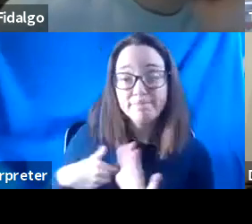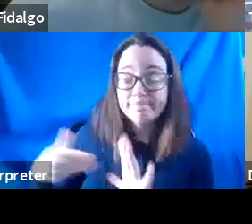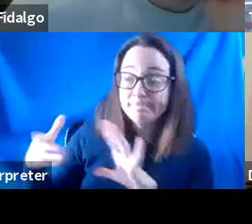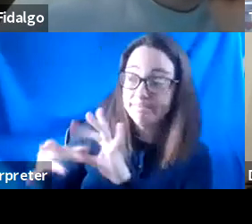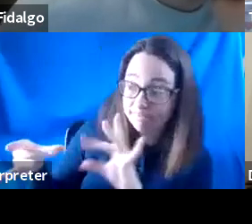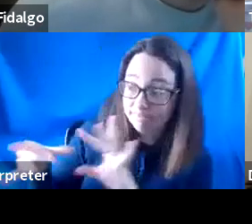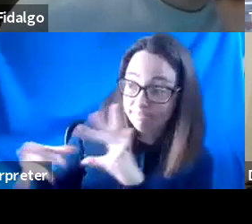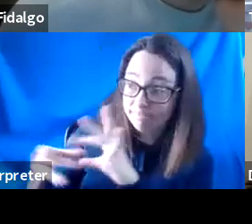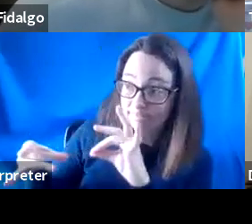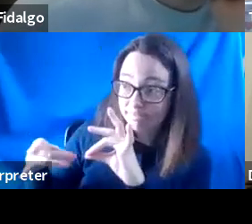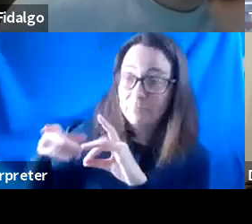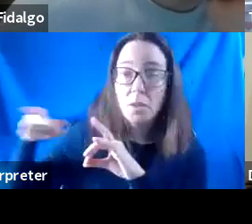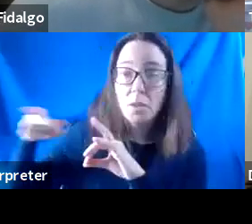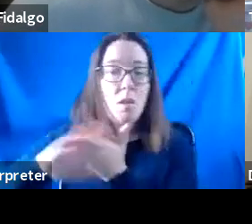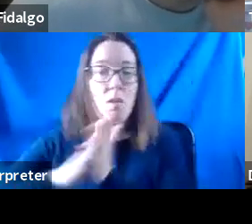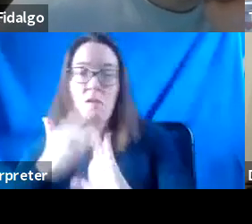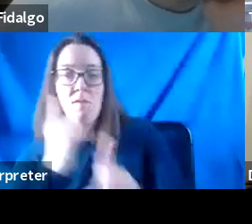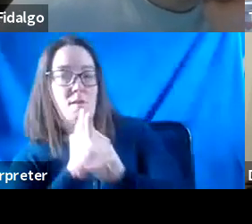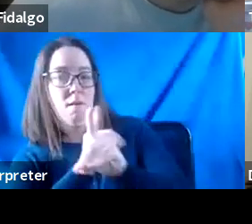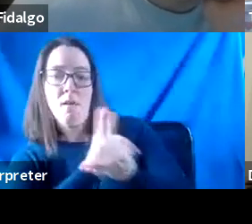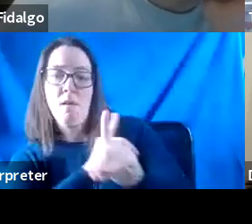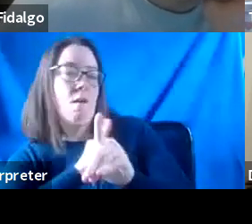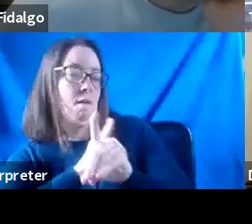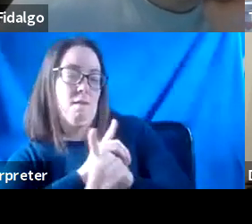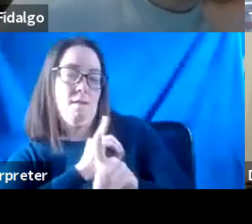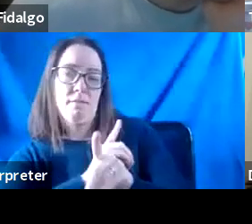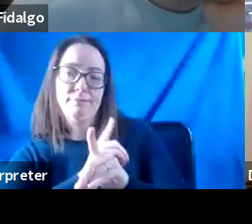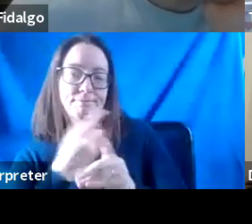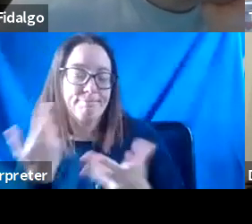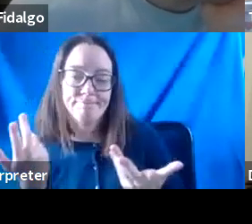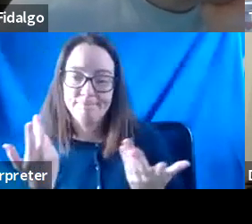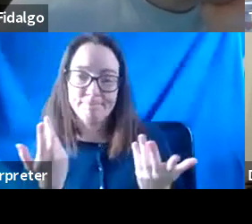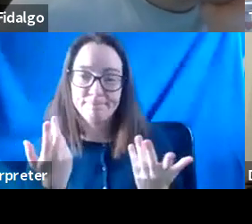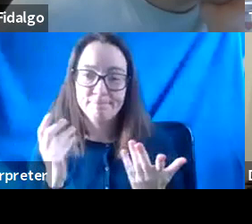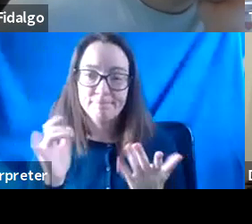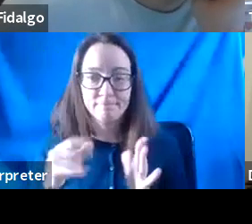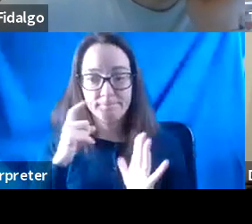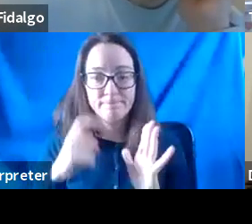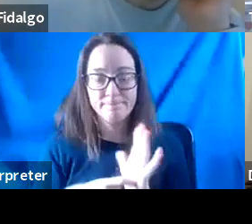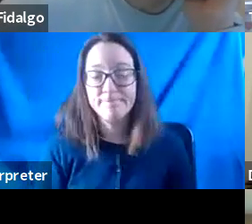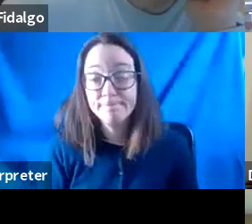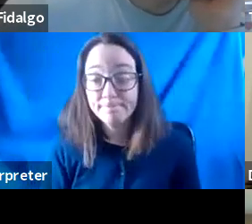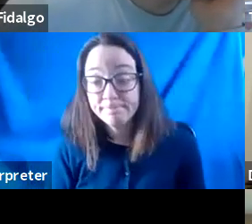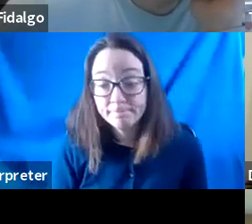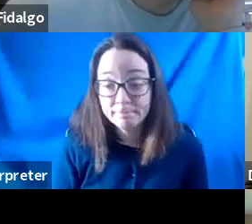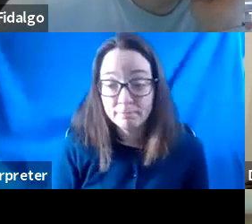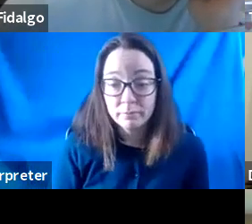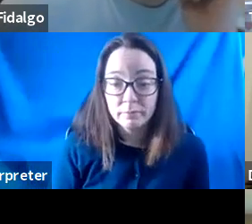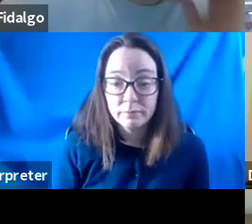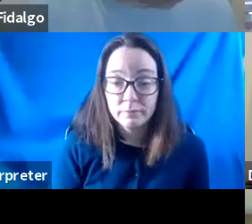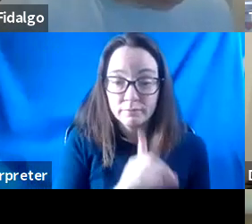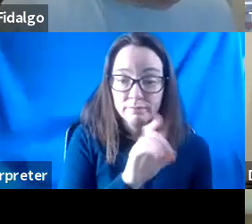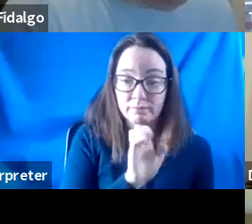to defend whatever it is you were trying to help them understand could be done differently. I appreciate you saying